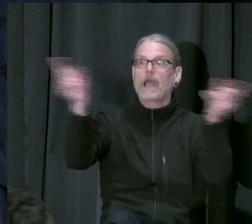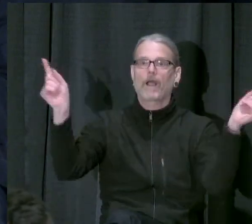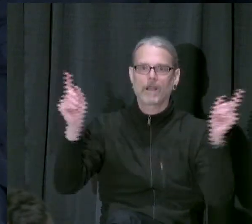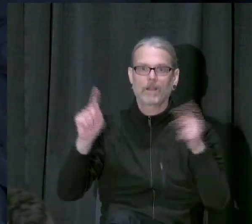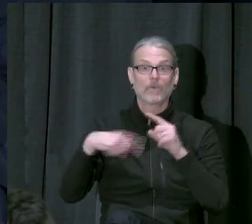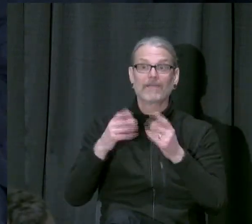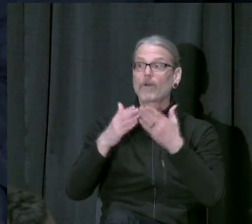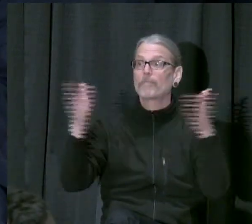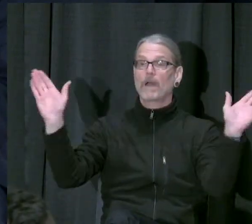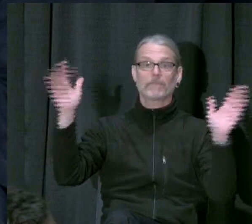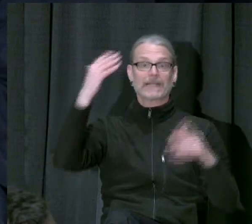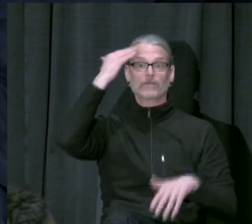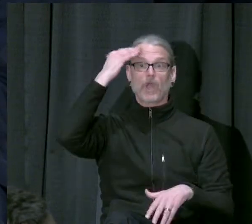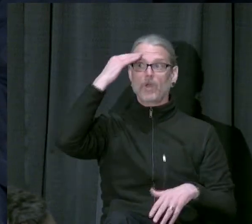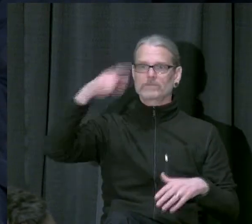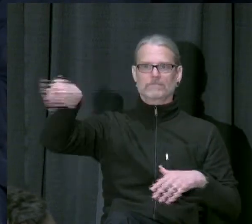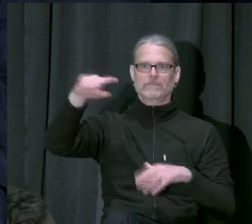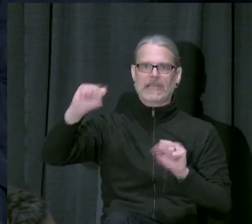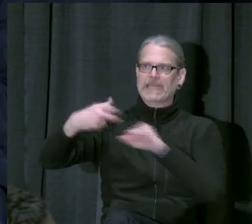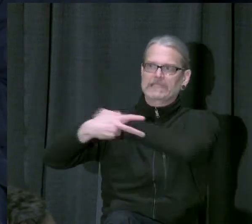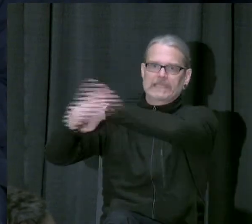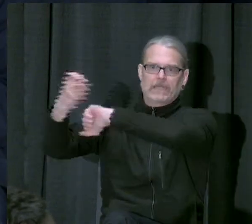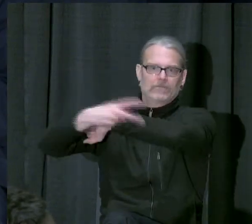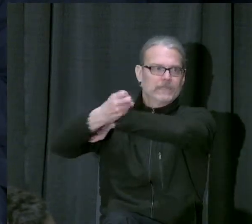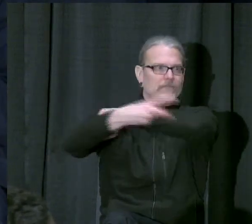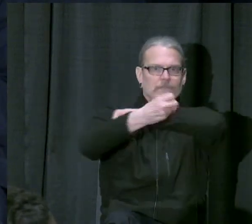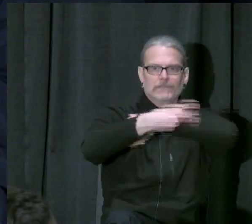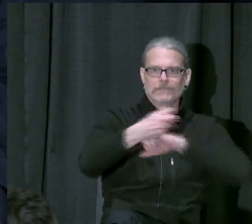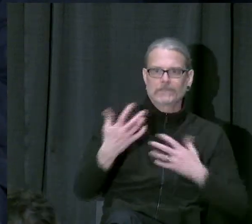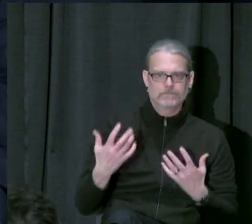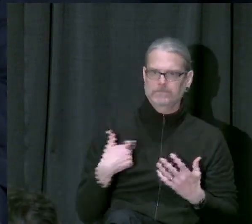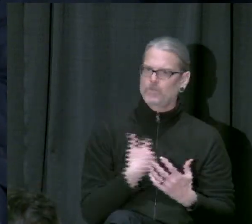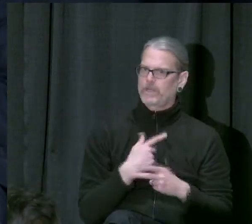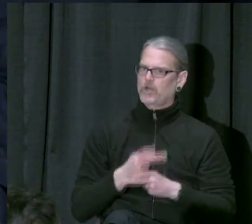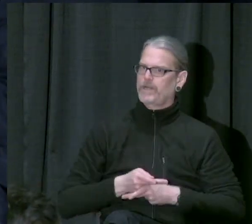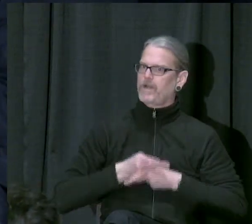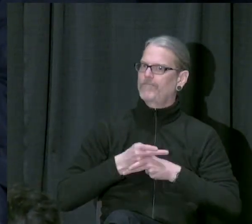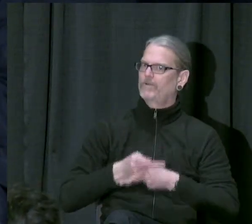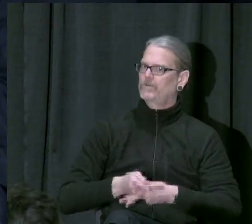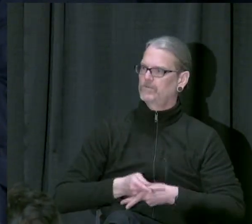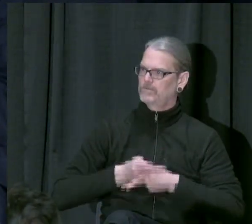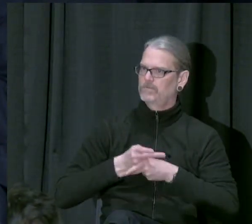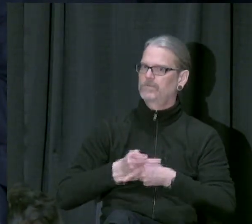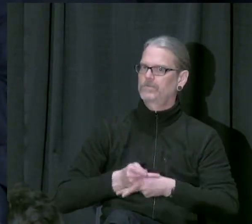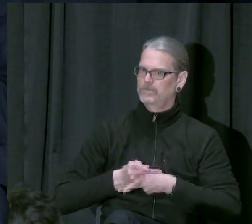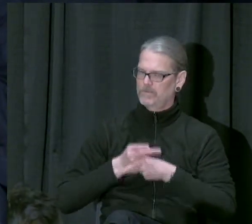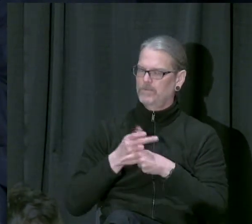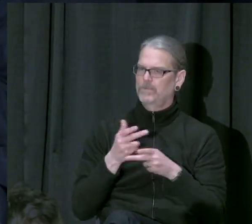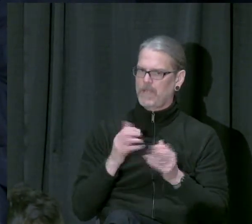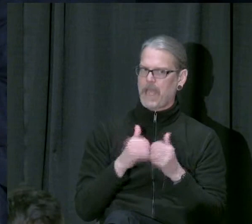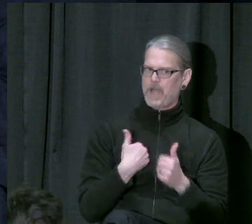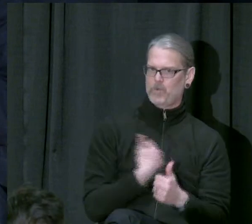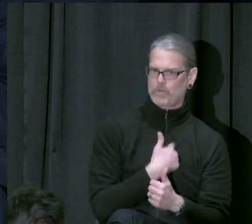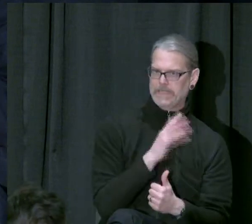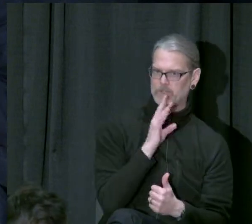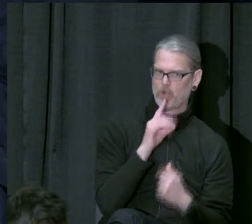domain, anybody can kind of take the idea. So we're a little careful on how we able to talk about some projects, but we do want to protect everybody's interest